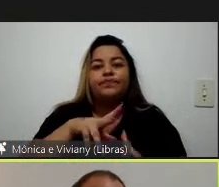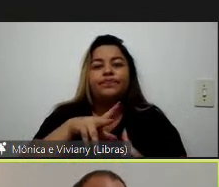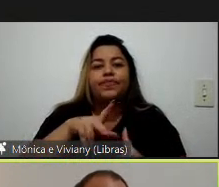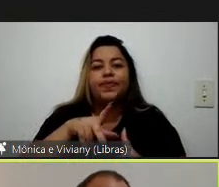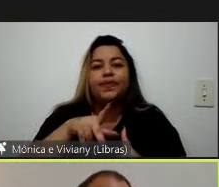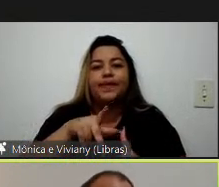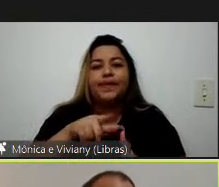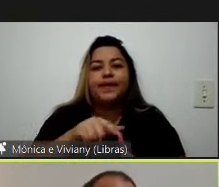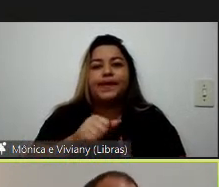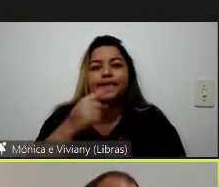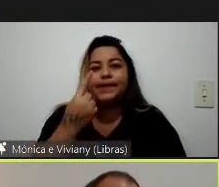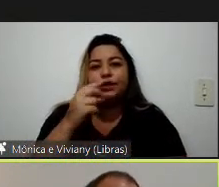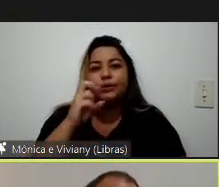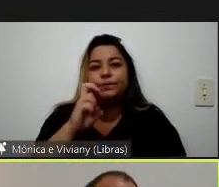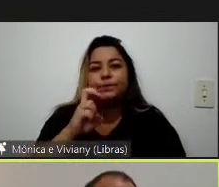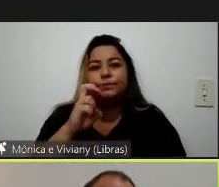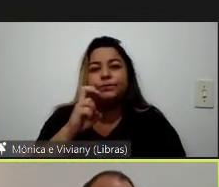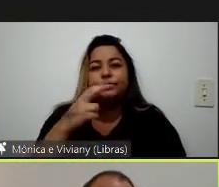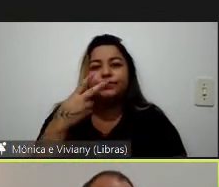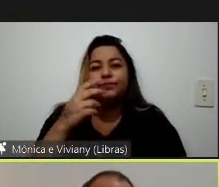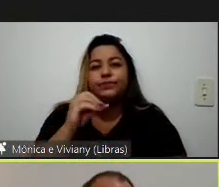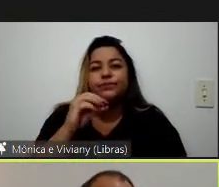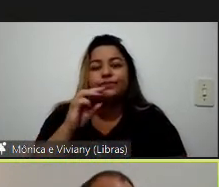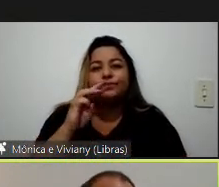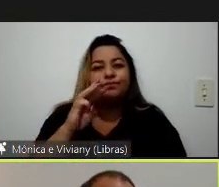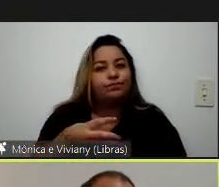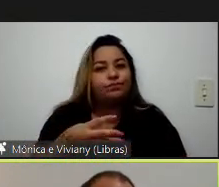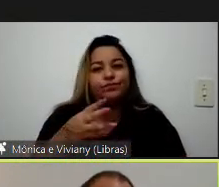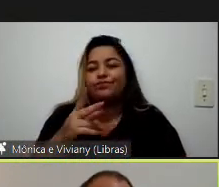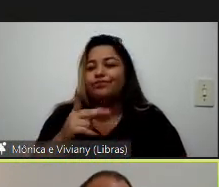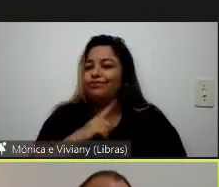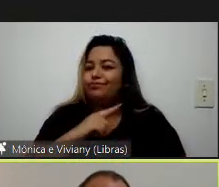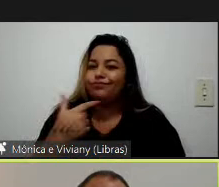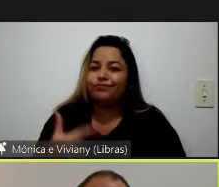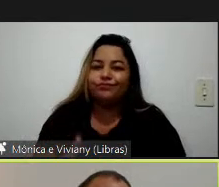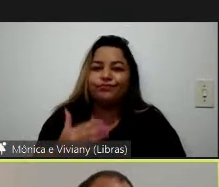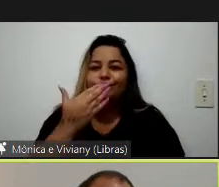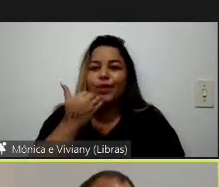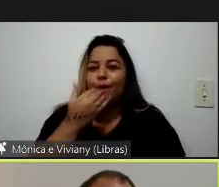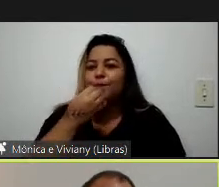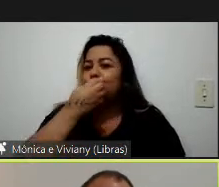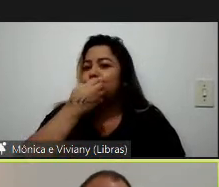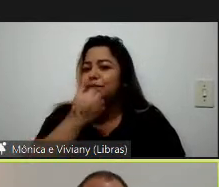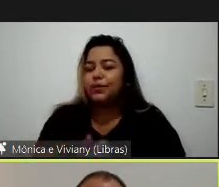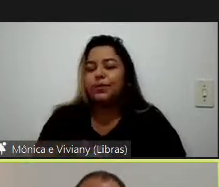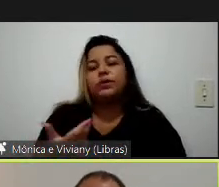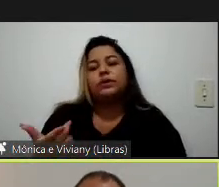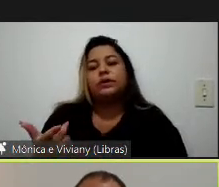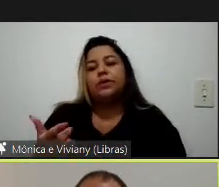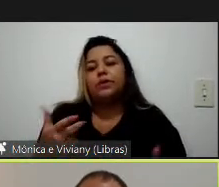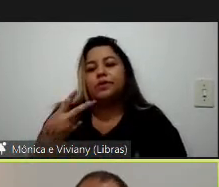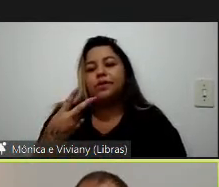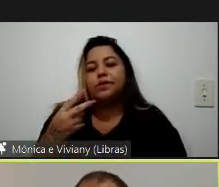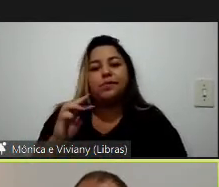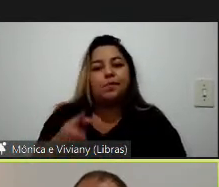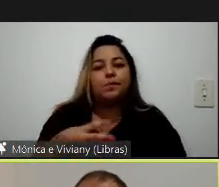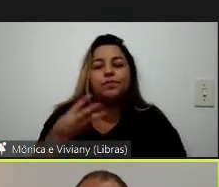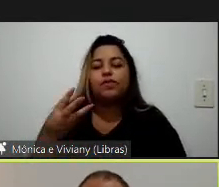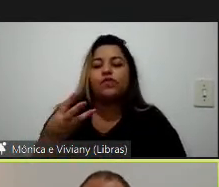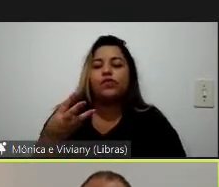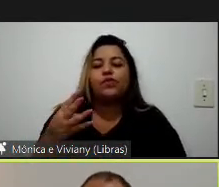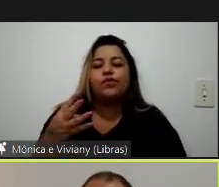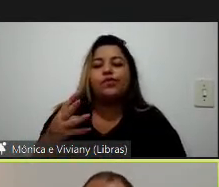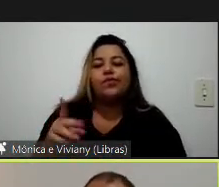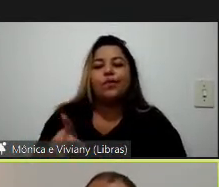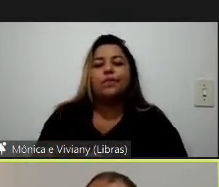are undernourished. More than 2 billion people have micronutrient deficiencies, and as already mentioned, a